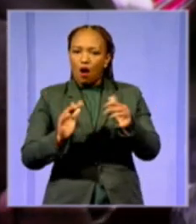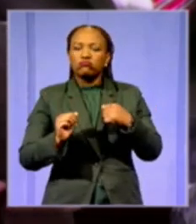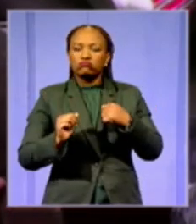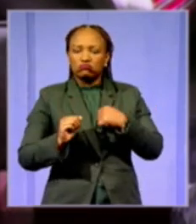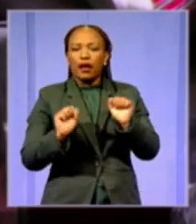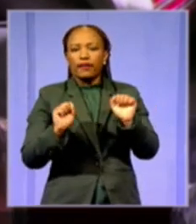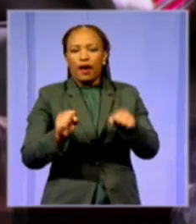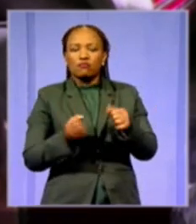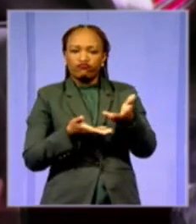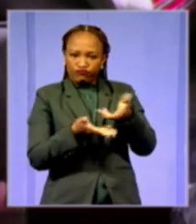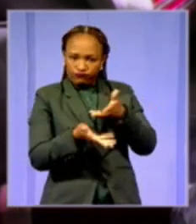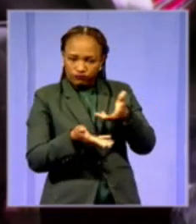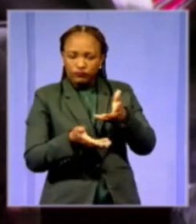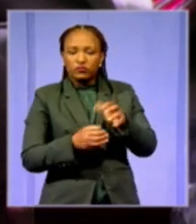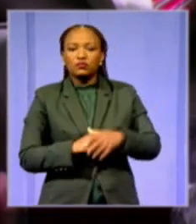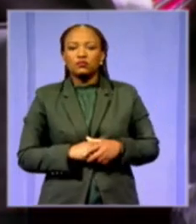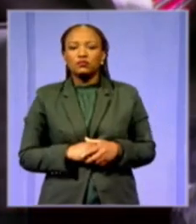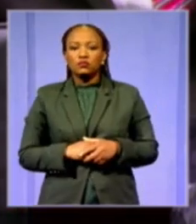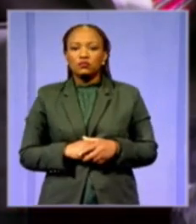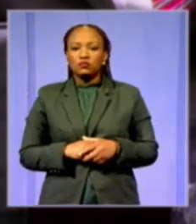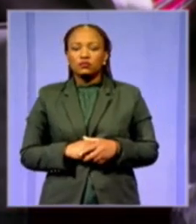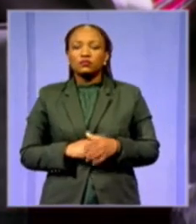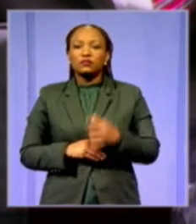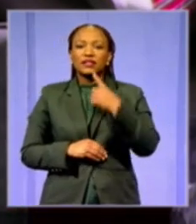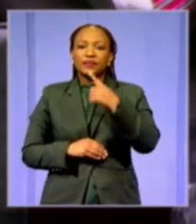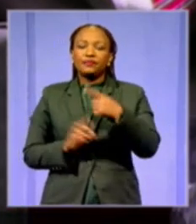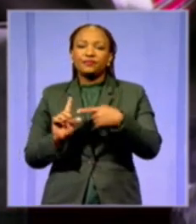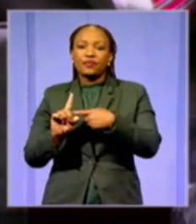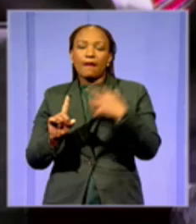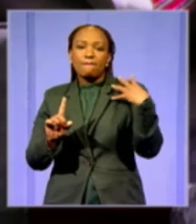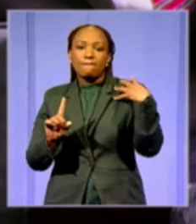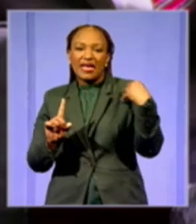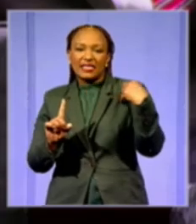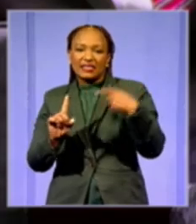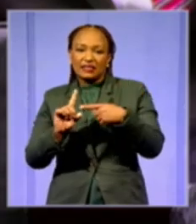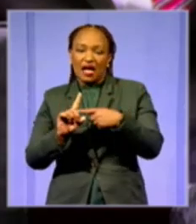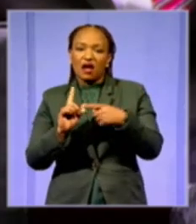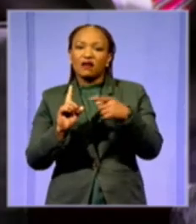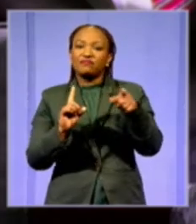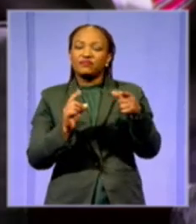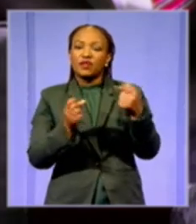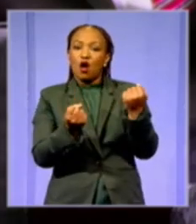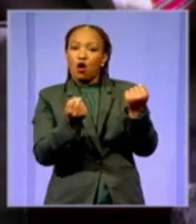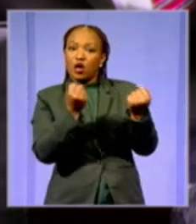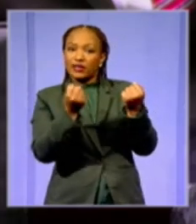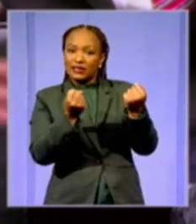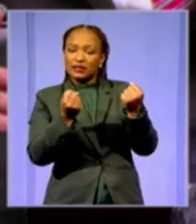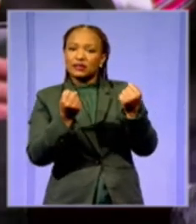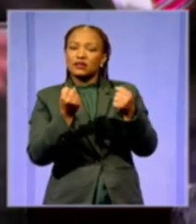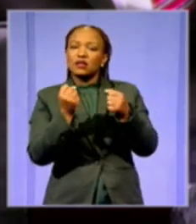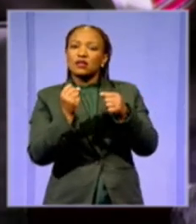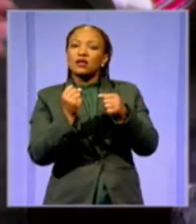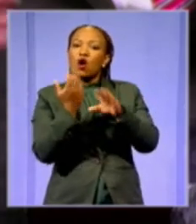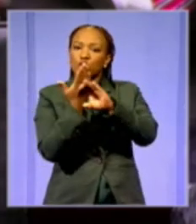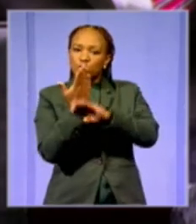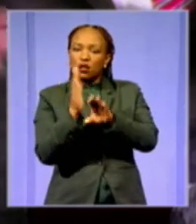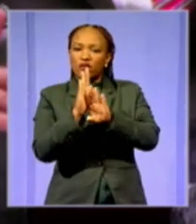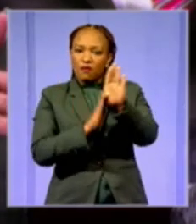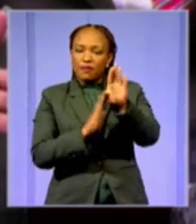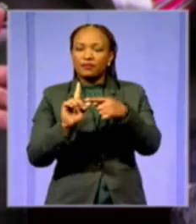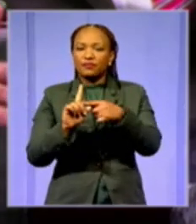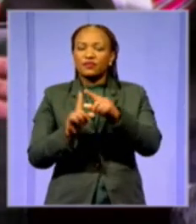gore ntona ya bosiamisi le tlhabololo ya molaotheo Thembisa Melani a santse a le mo maemong a gagwe le mororo go na le ditatofatso tsa go